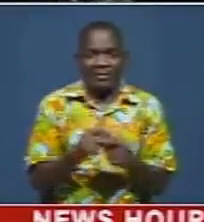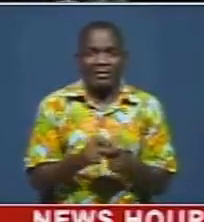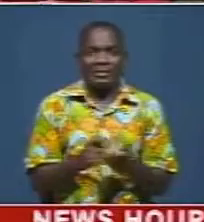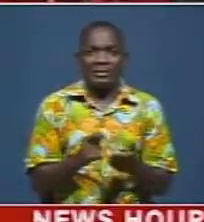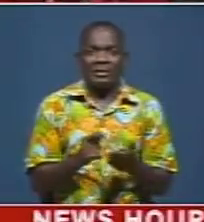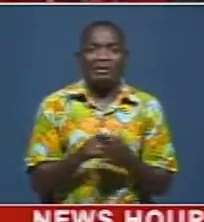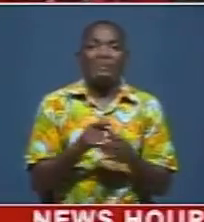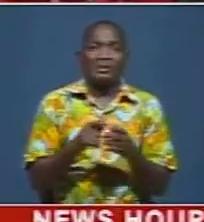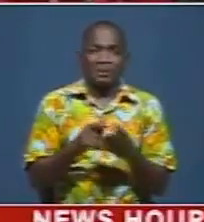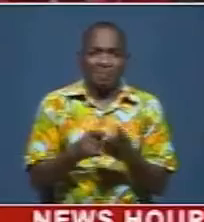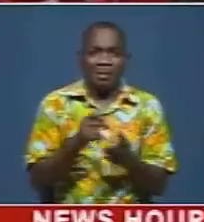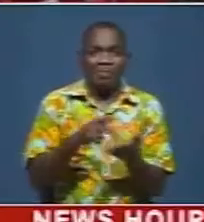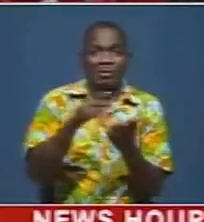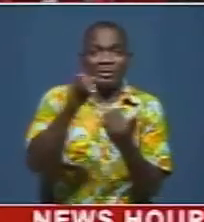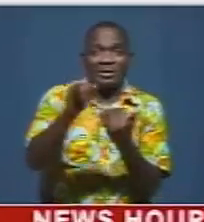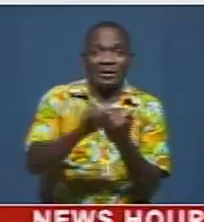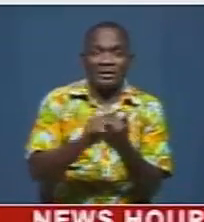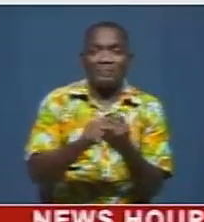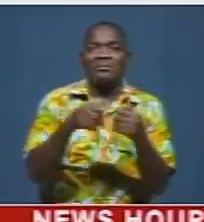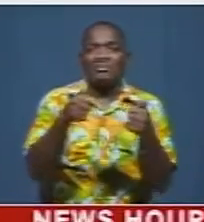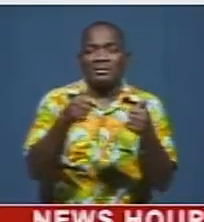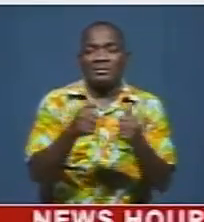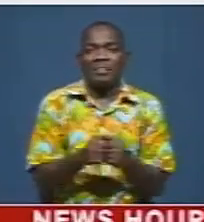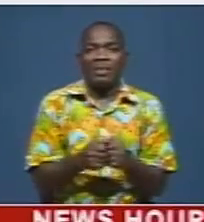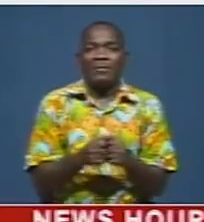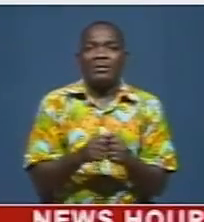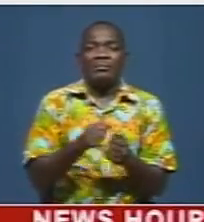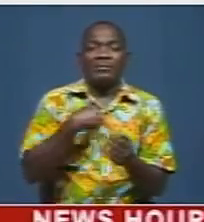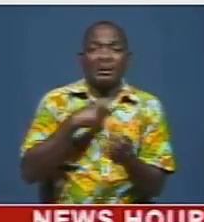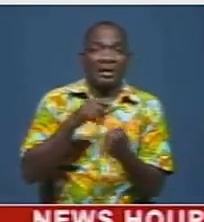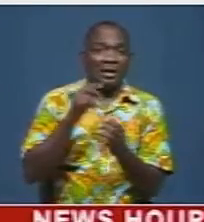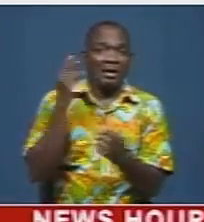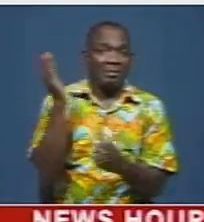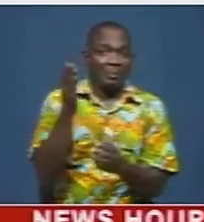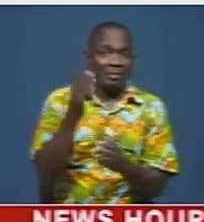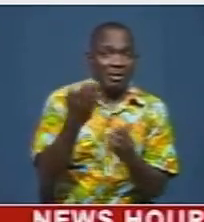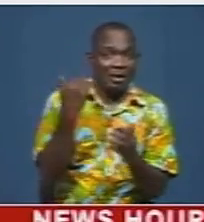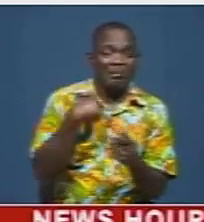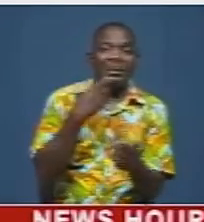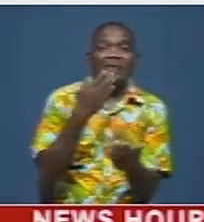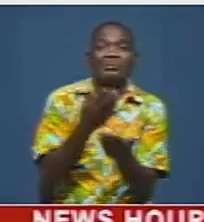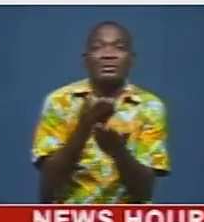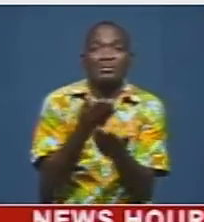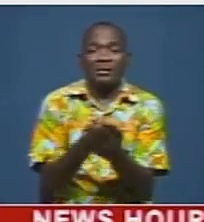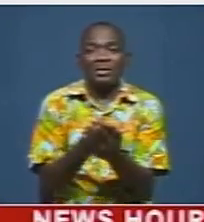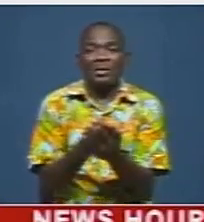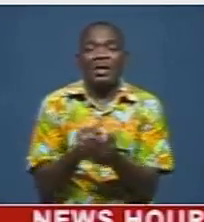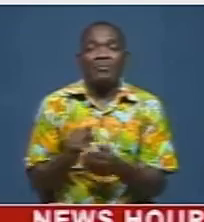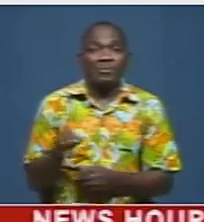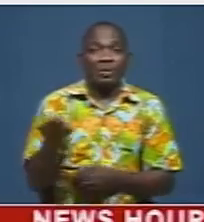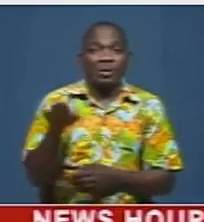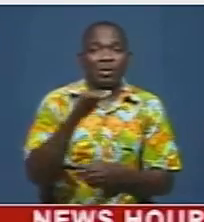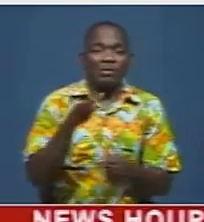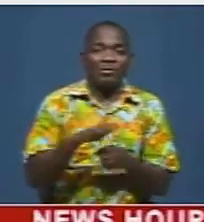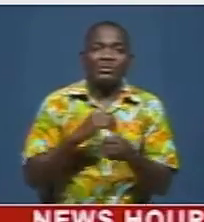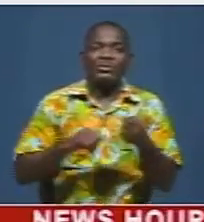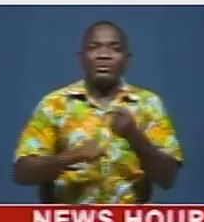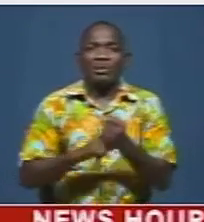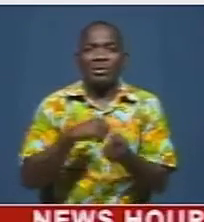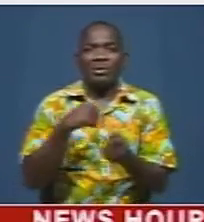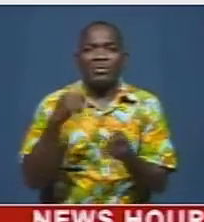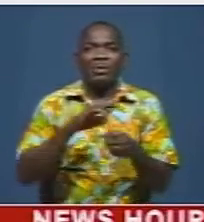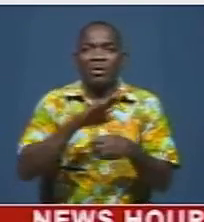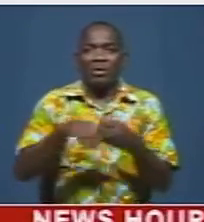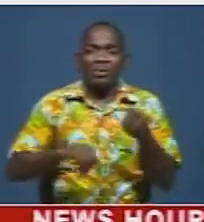who describe the project as a hoax. In my remarks, I appeal for the unalloyed support of every